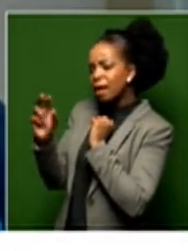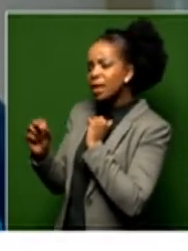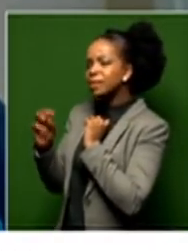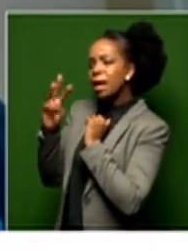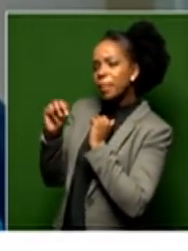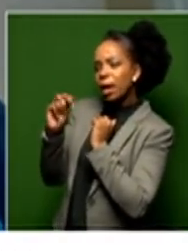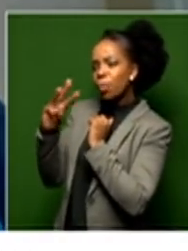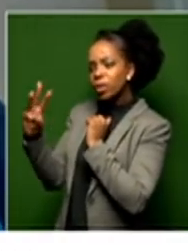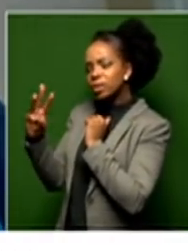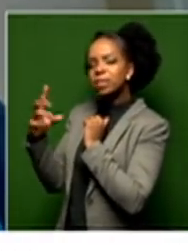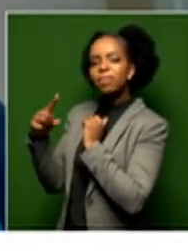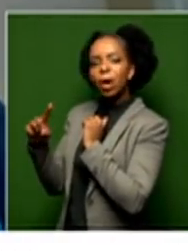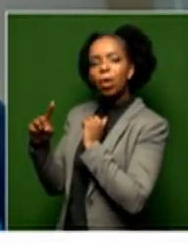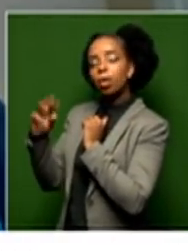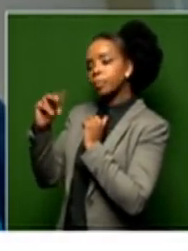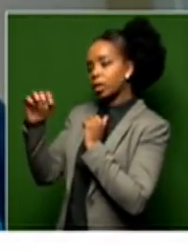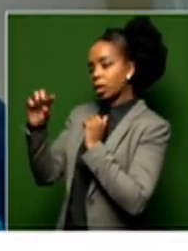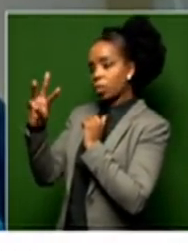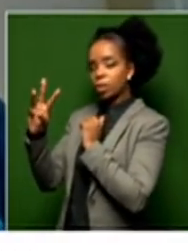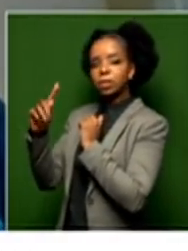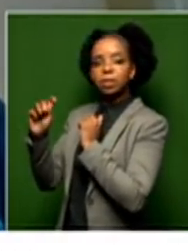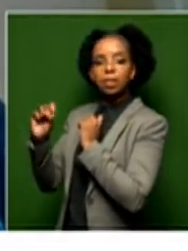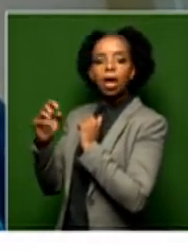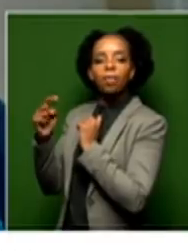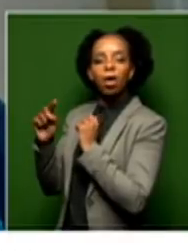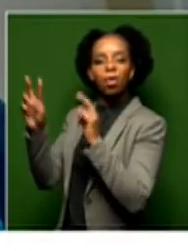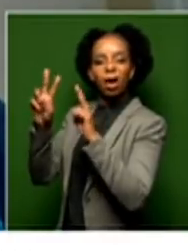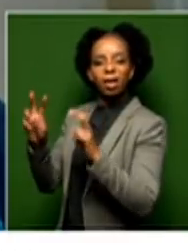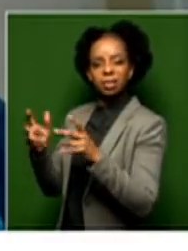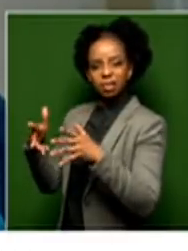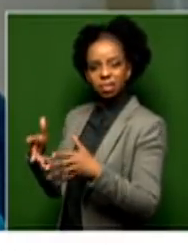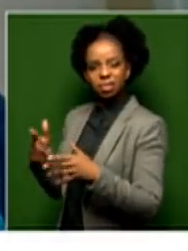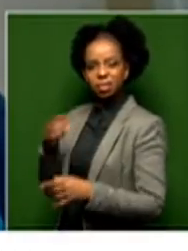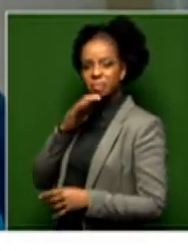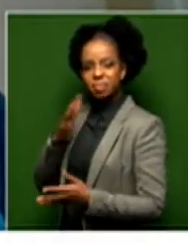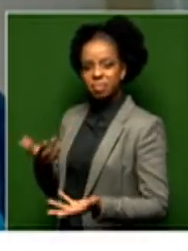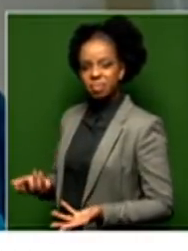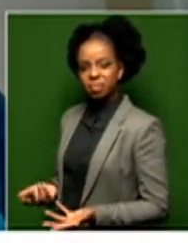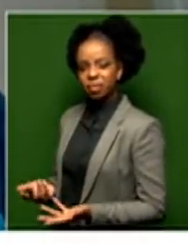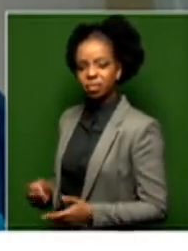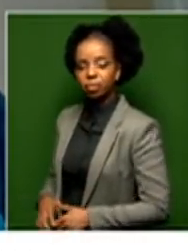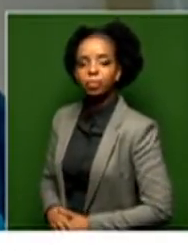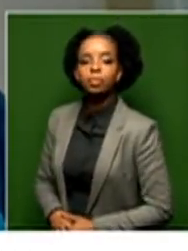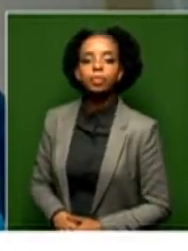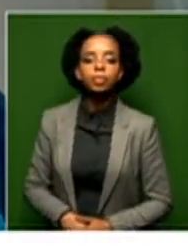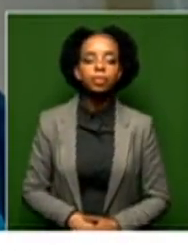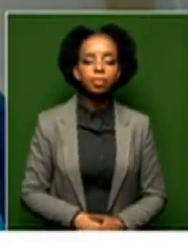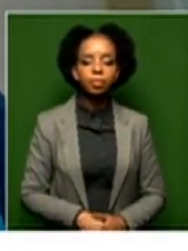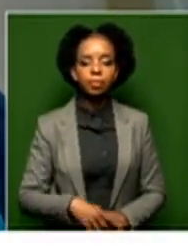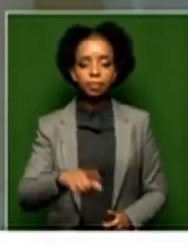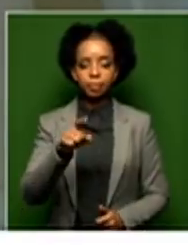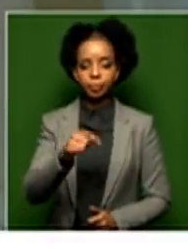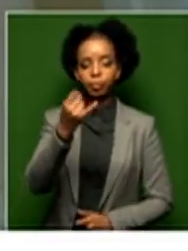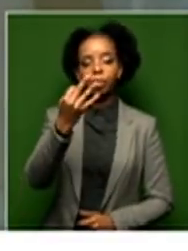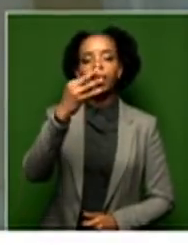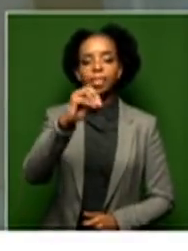power do for our electricity woes in South Africa, Chris? Well, it accounts for some 30%